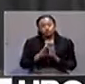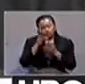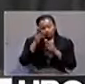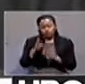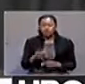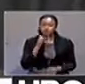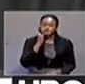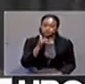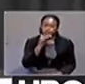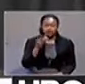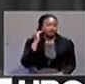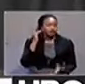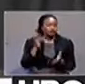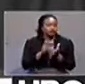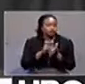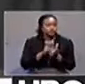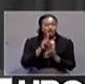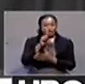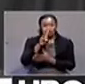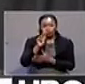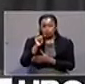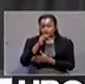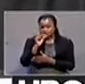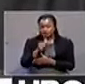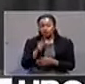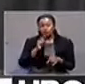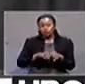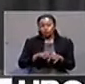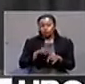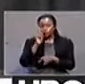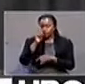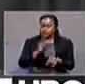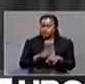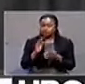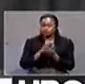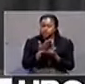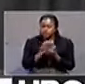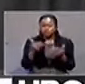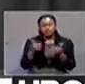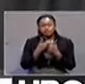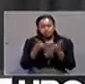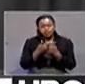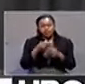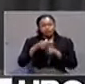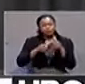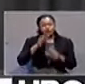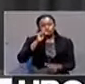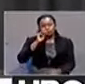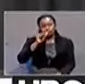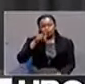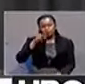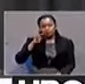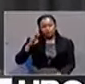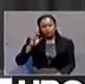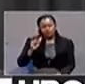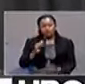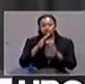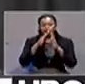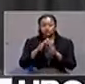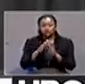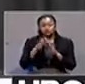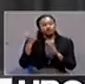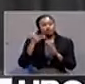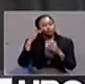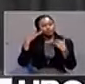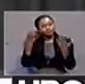Dr. Cyprian Kizitoranga, one time we shared when they told me his background with the Mapera House. And we were wondering whether we could change the name